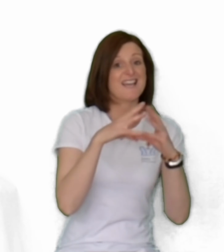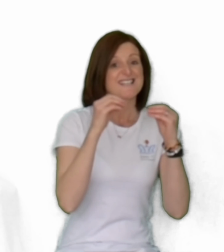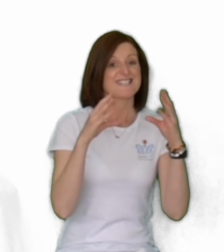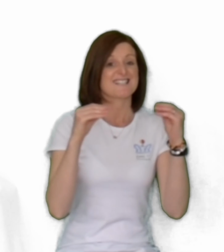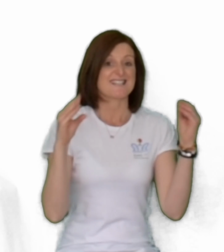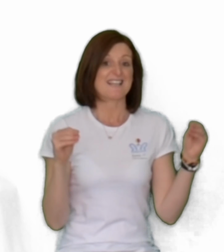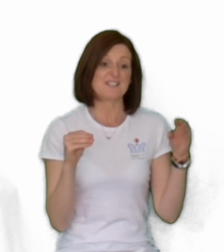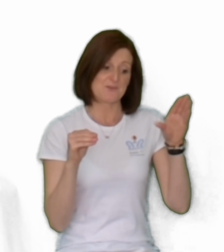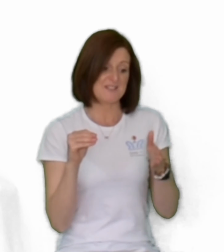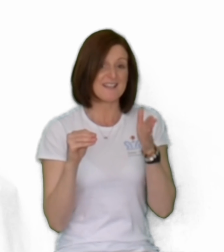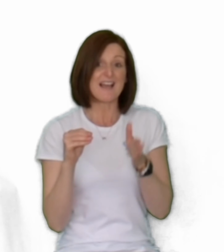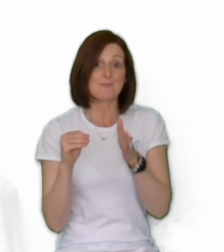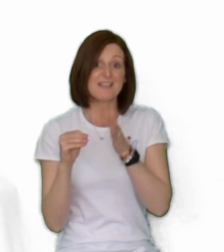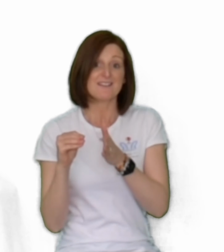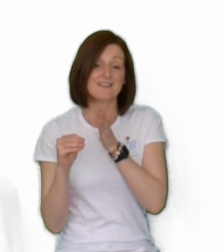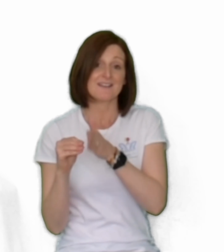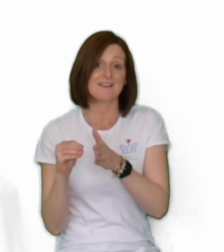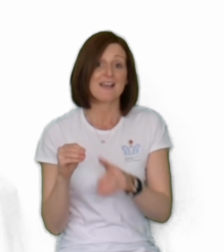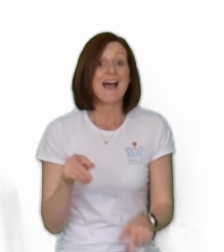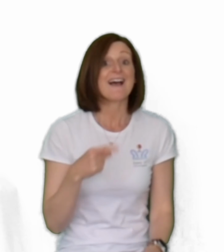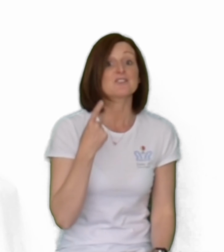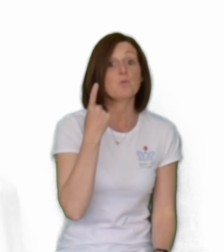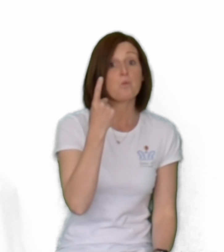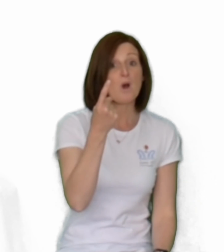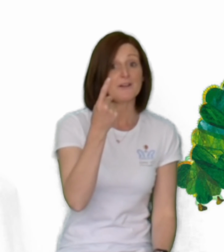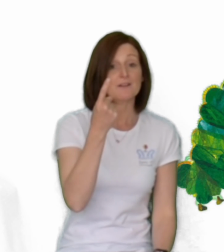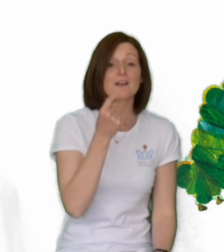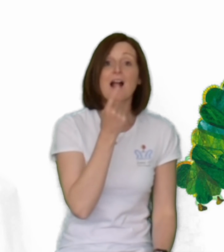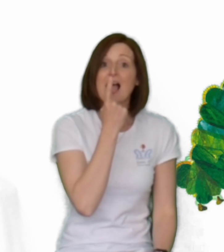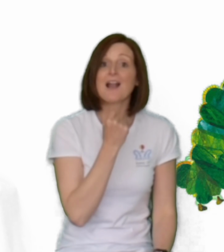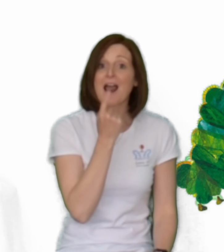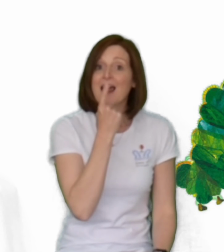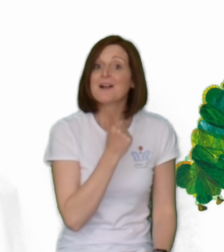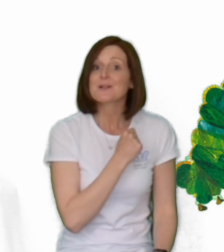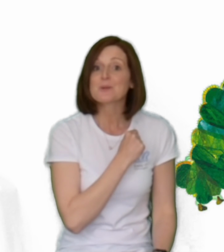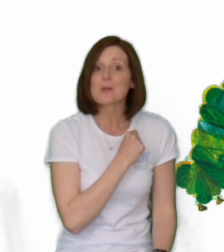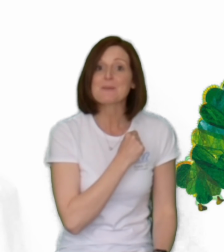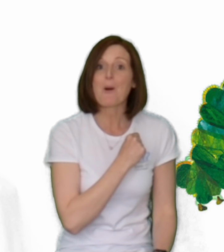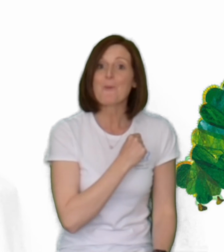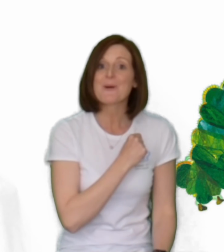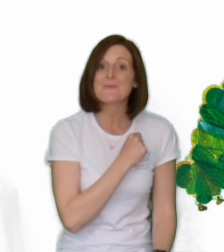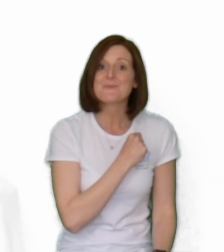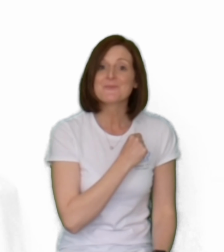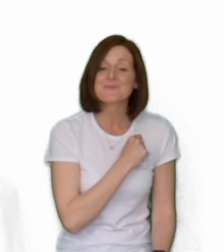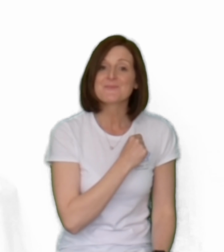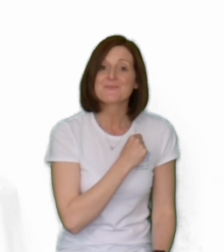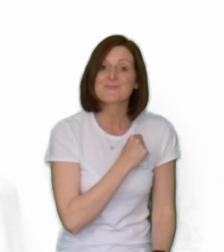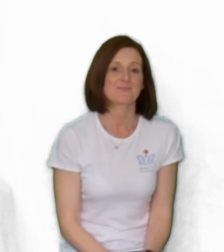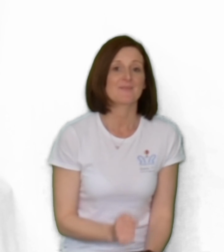one slice of salami, and one lollipop,